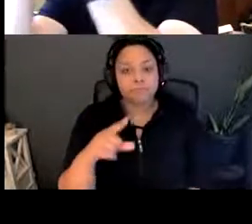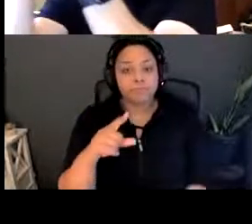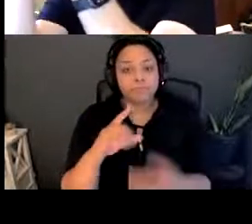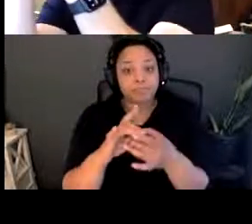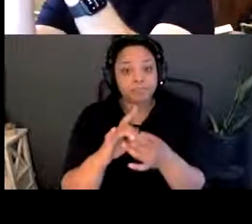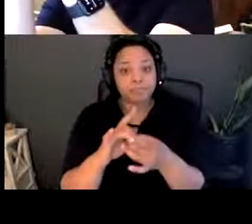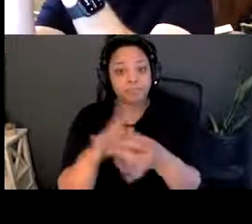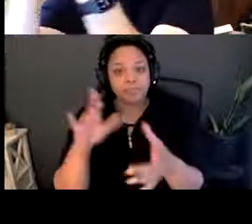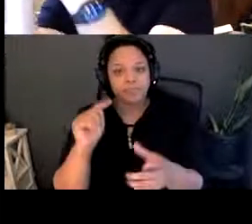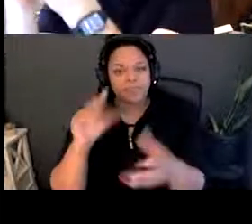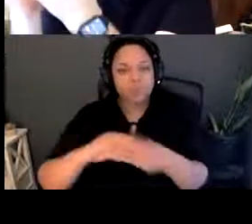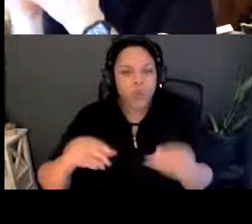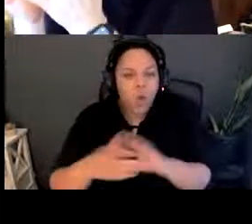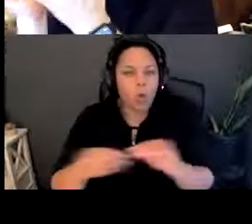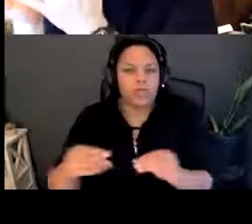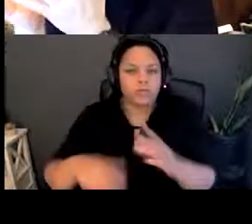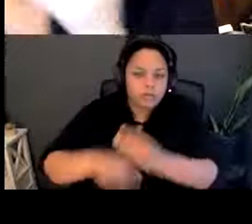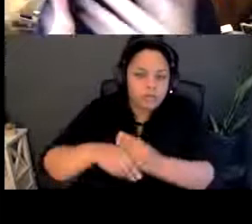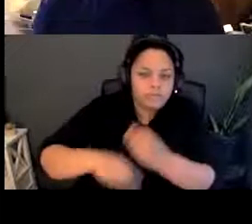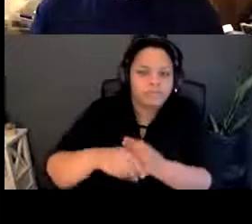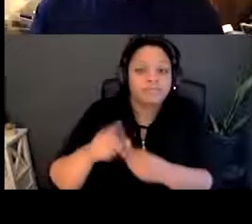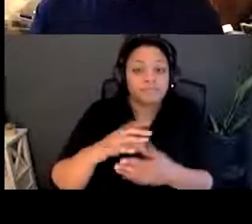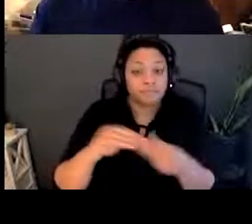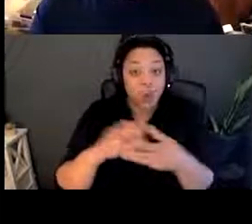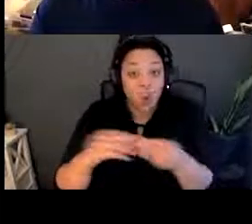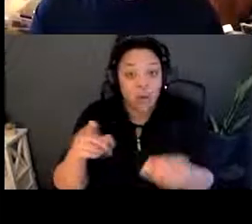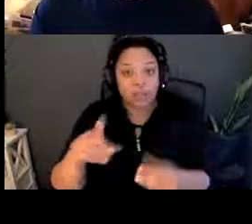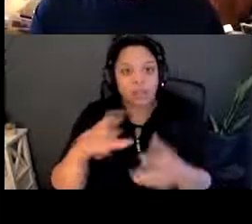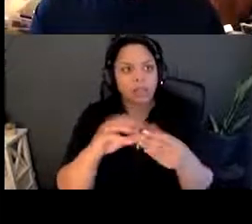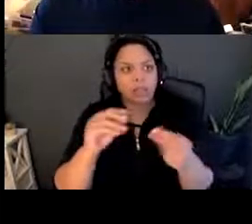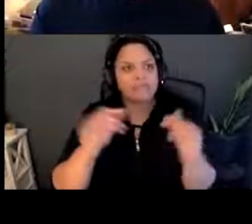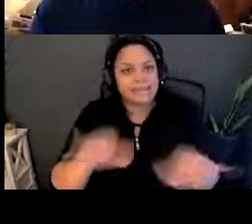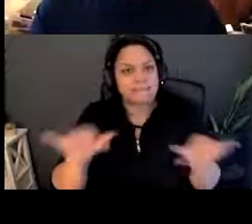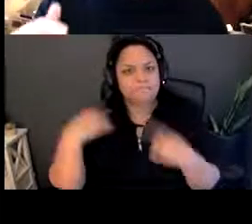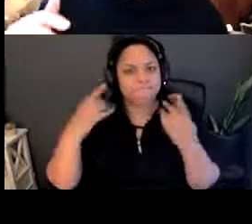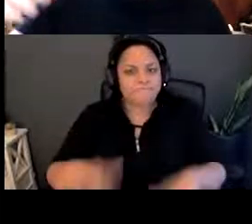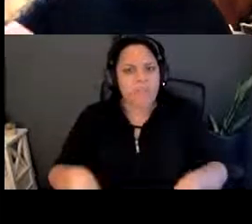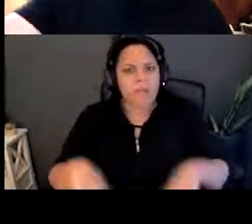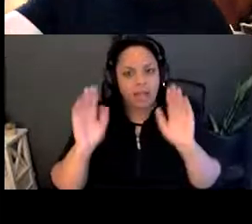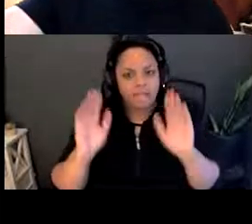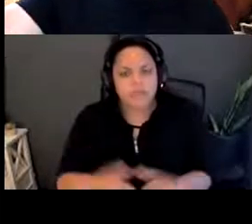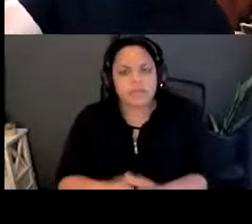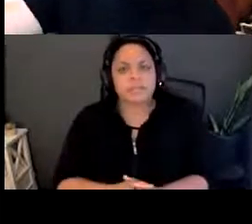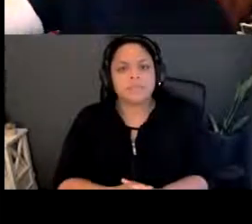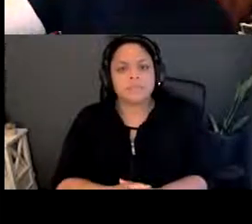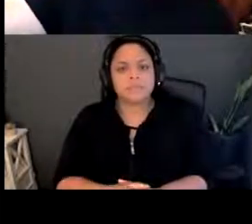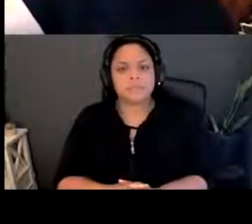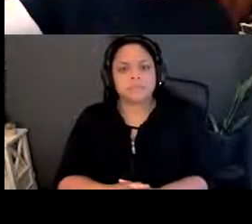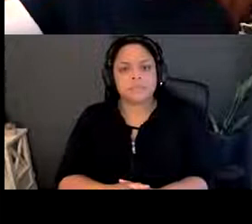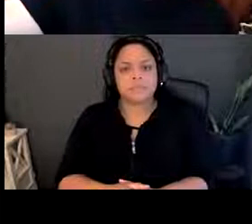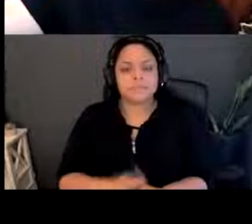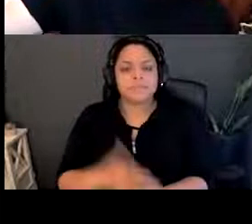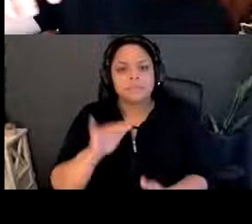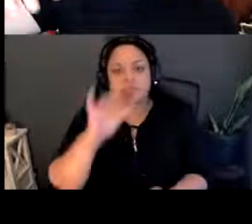the sticky stories. And these are stories they've often had throughout their entire life, right? It could be, it's the